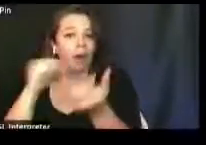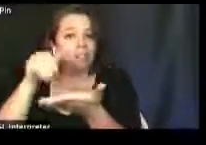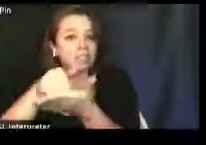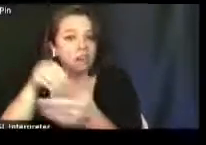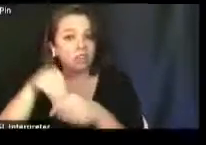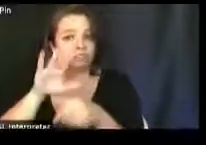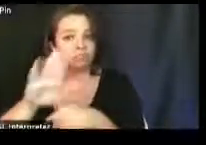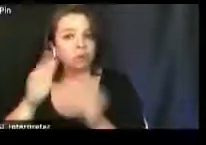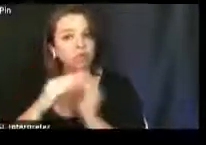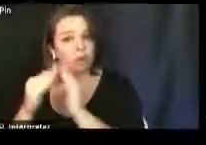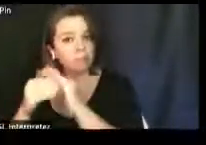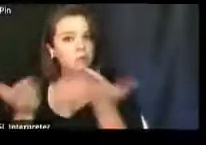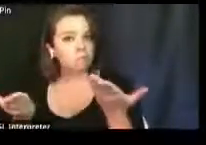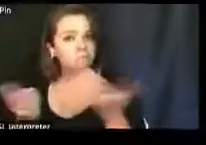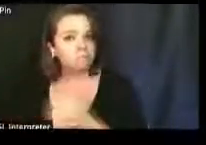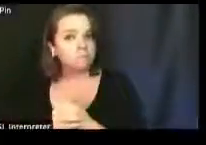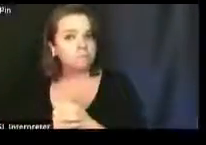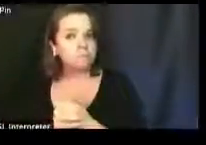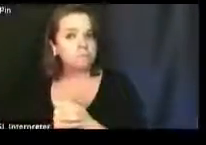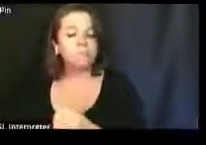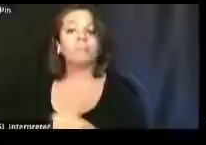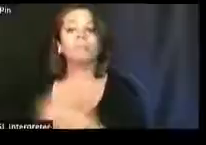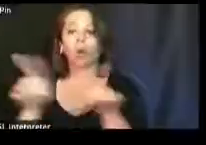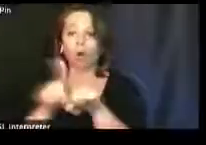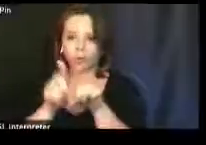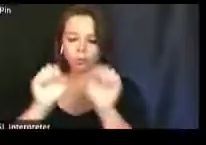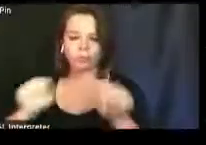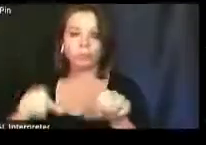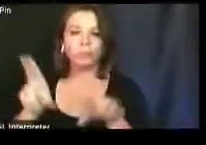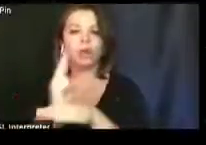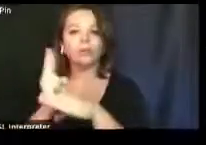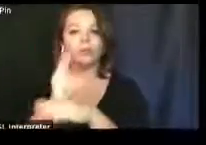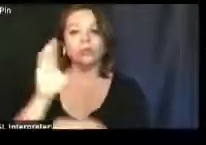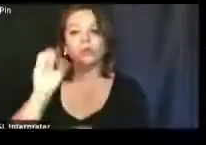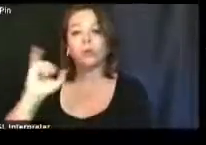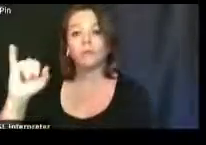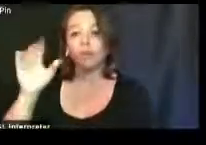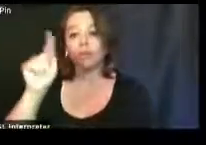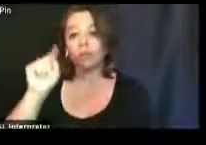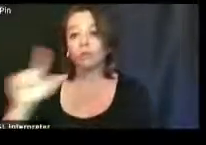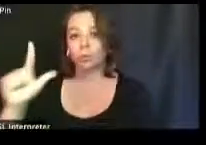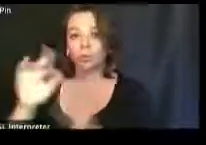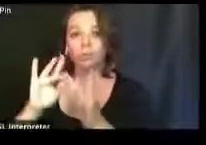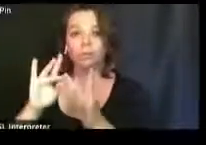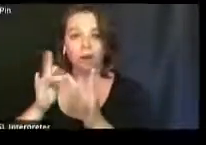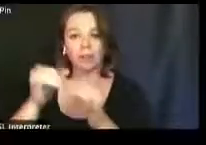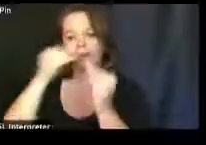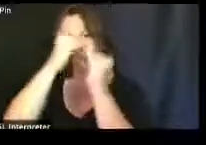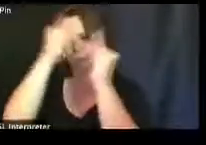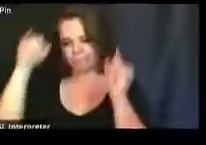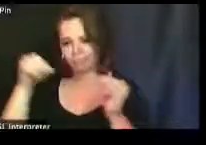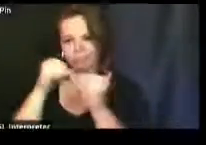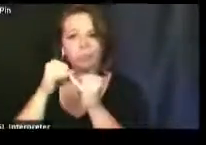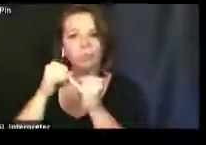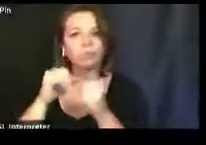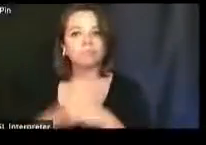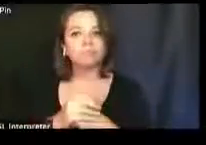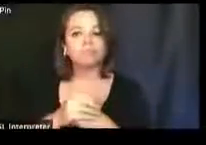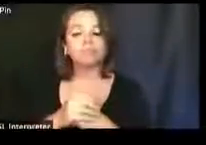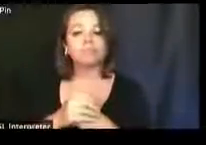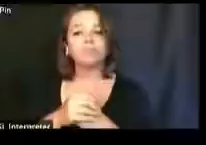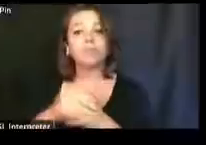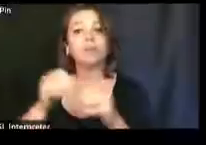Also, we invite you to use the Community of Interest tool to draw a map and describe your community. And you can do this by visiting